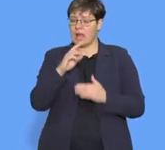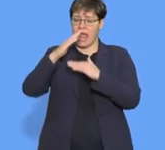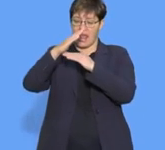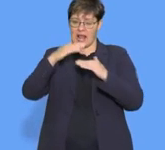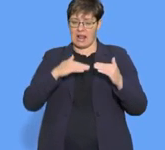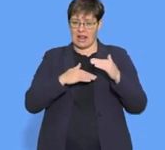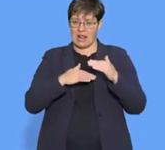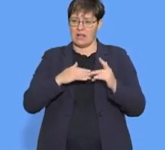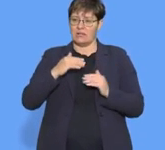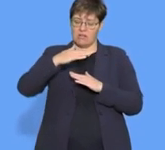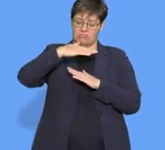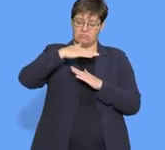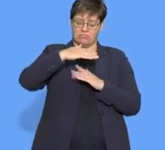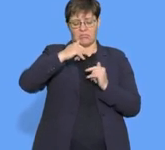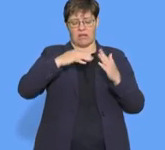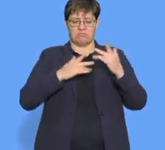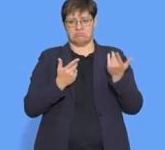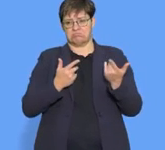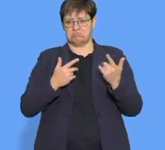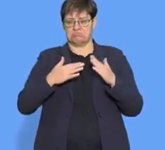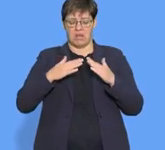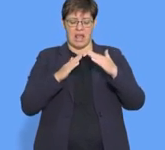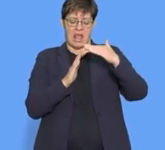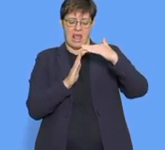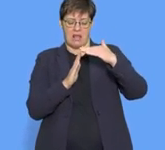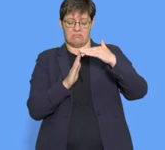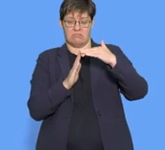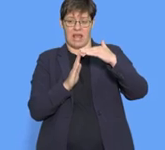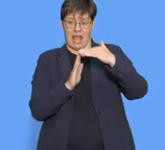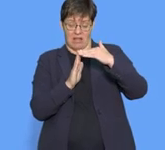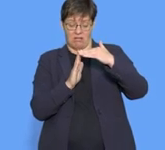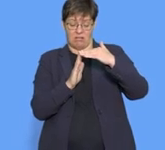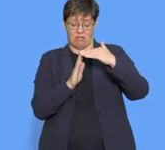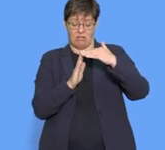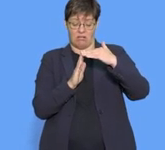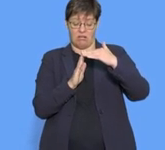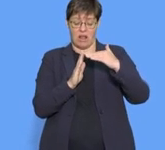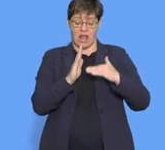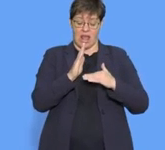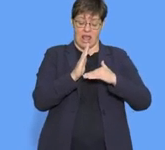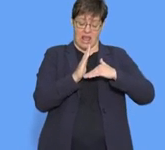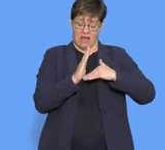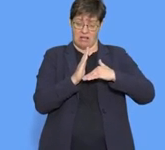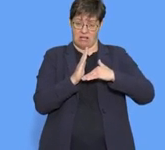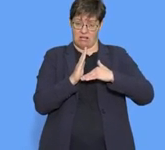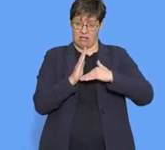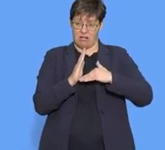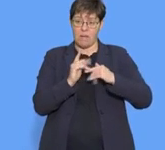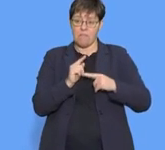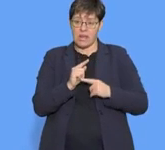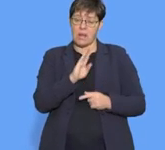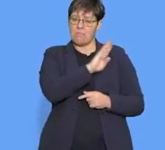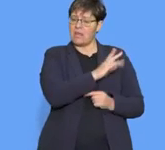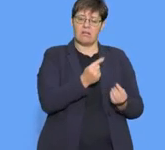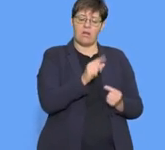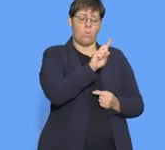two angles, 50 and 50, we could easily find this angle B, and of course angle